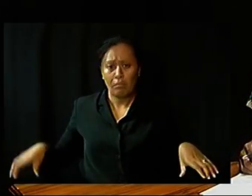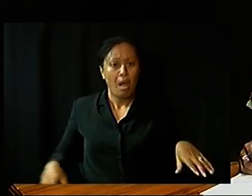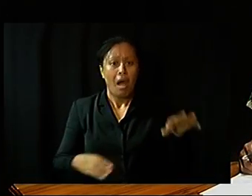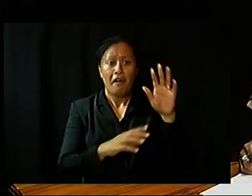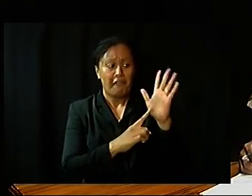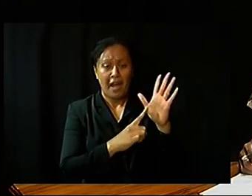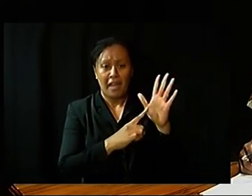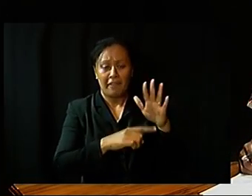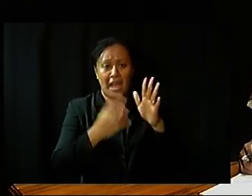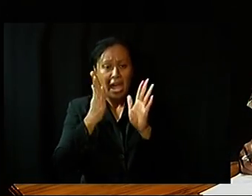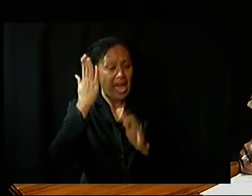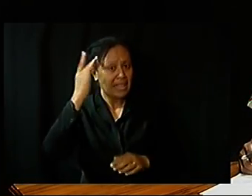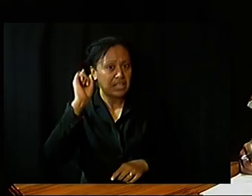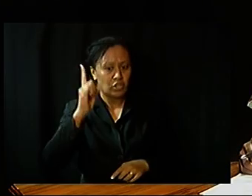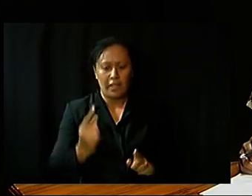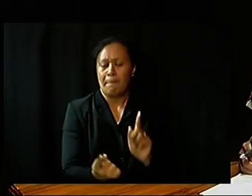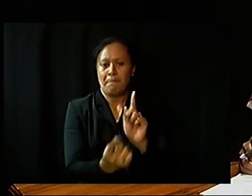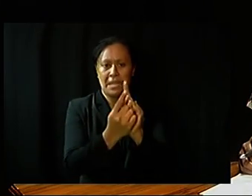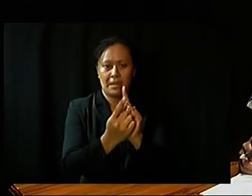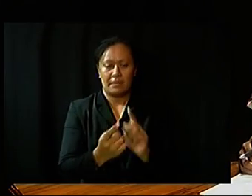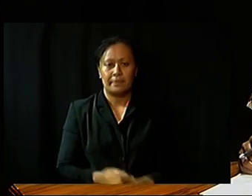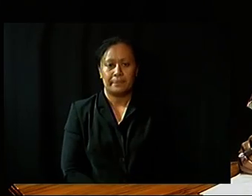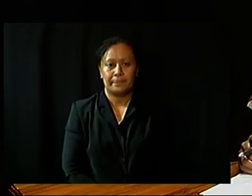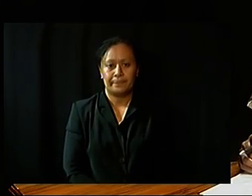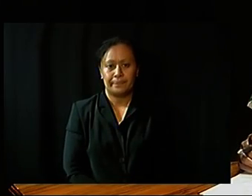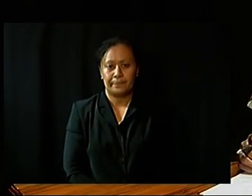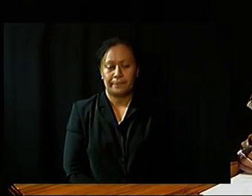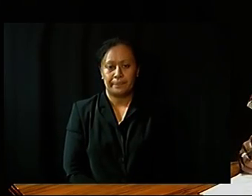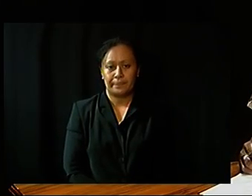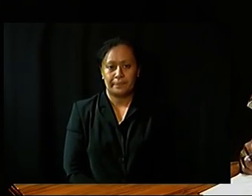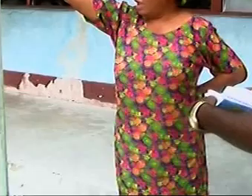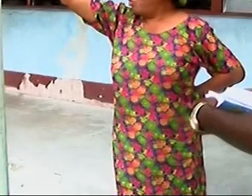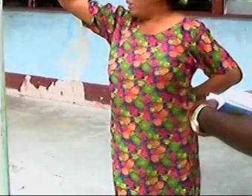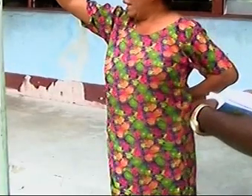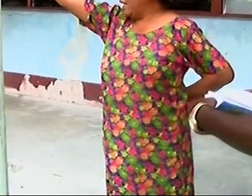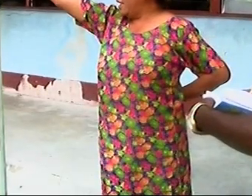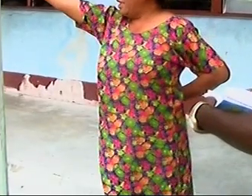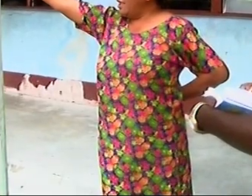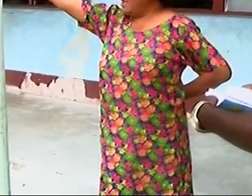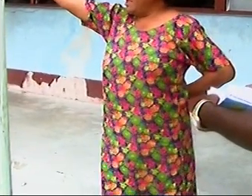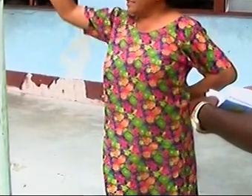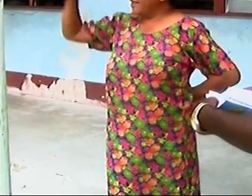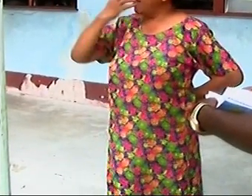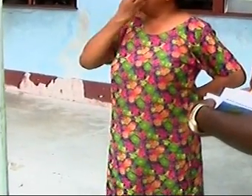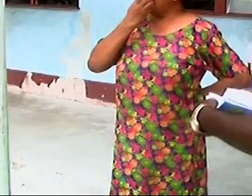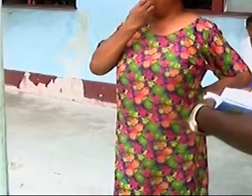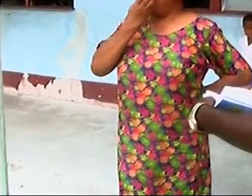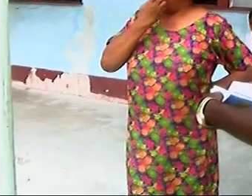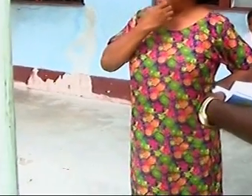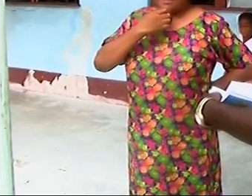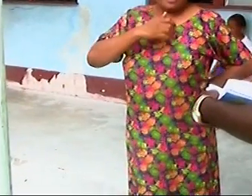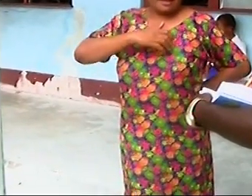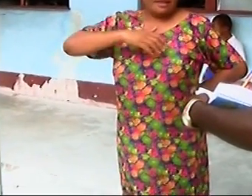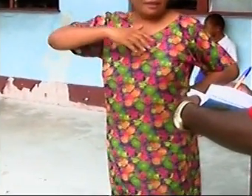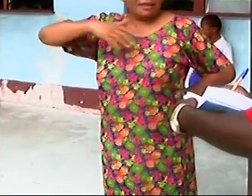School, Wuningingia District School, Como, and Natokalau. The head teacher at Naikeleanga Village School,